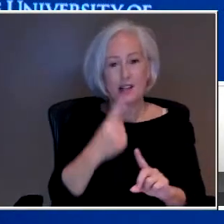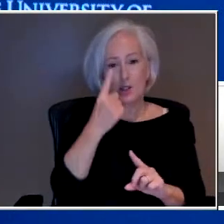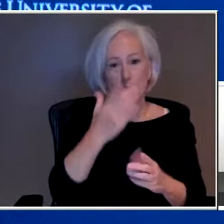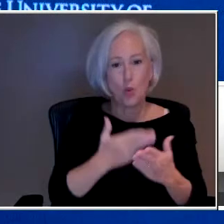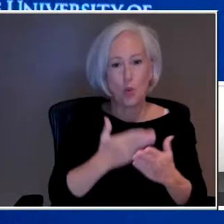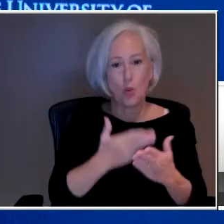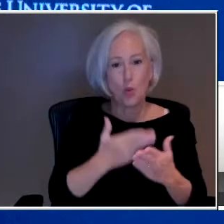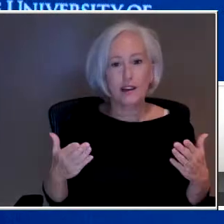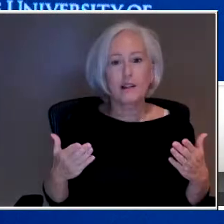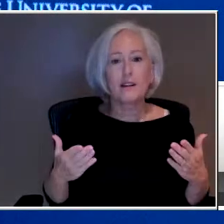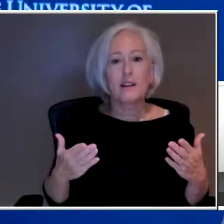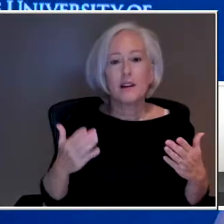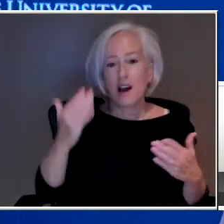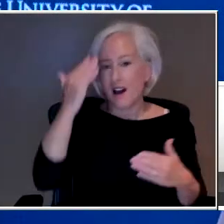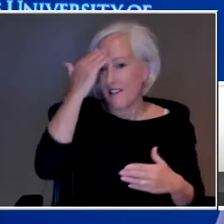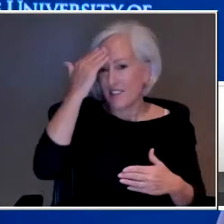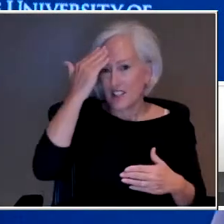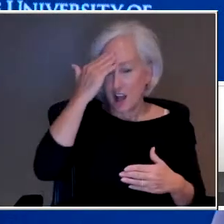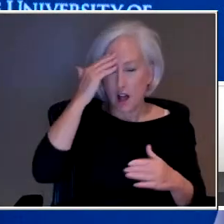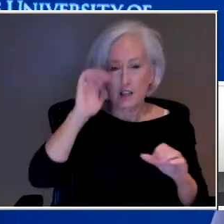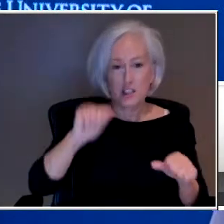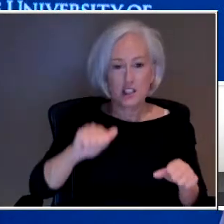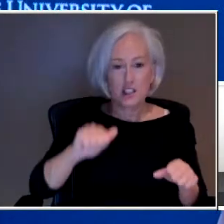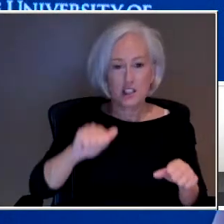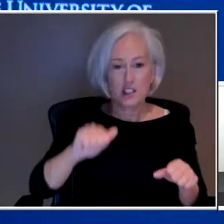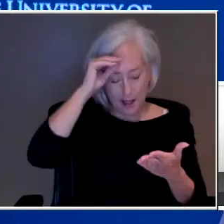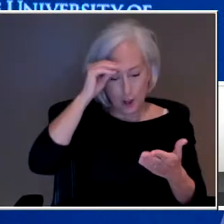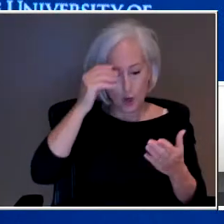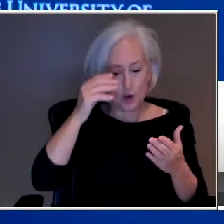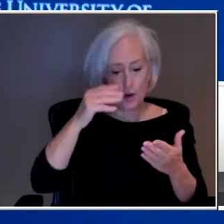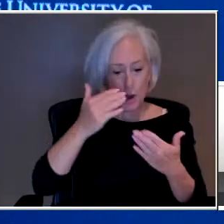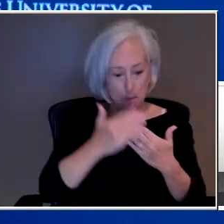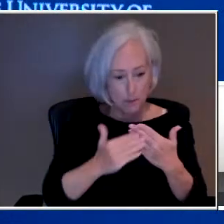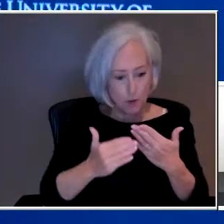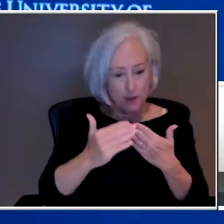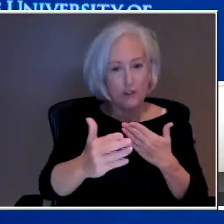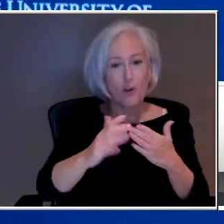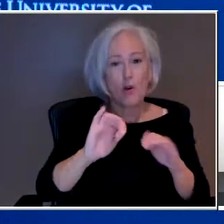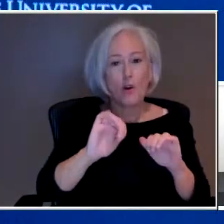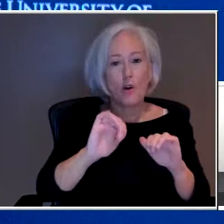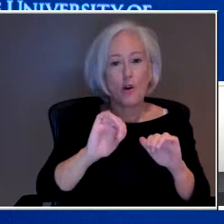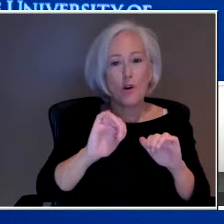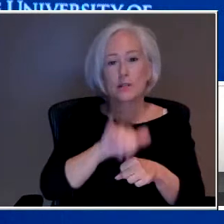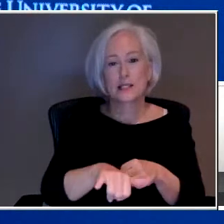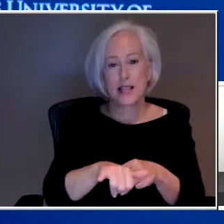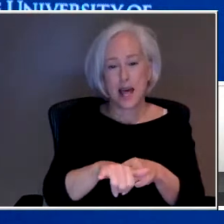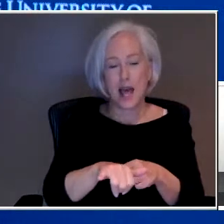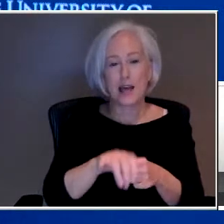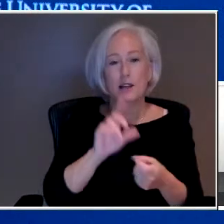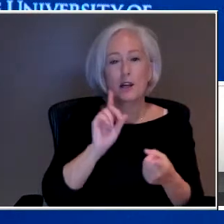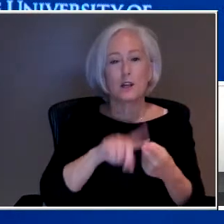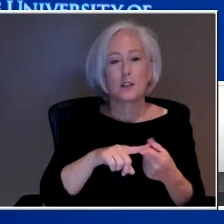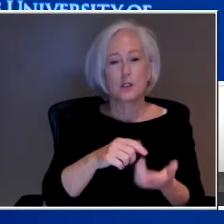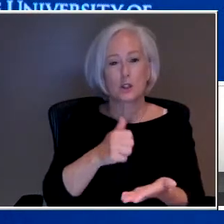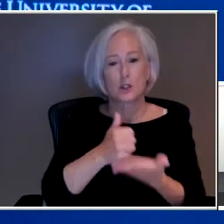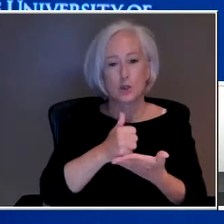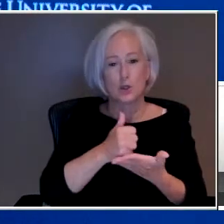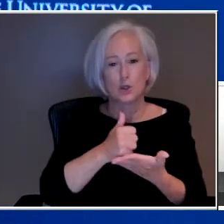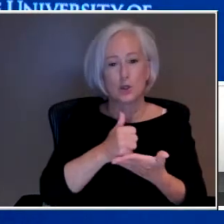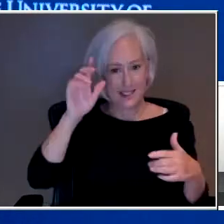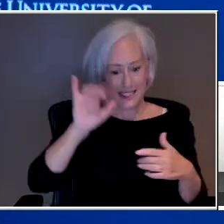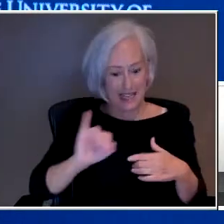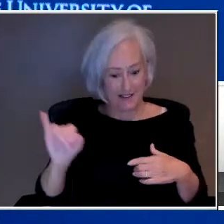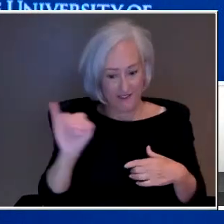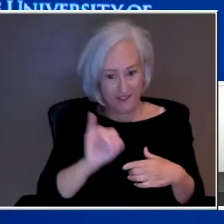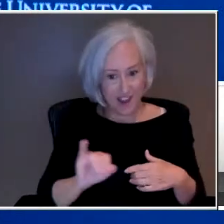pieces of knowledge that we can gain moving forward. Then how do we use that to help with this infection, but also other